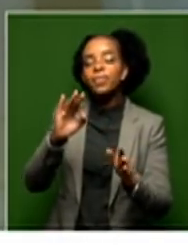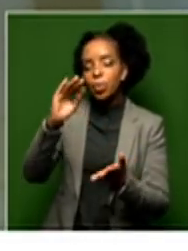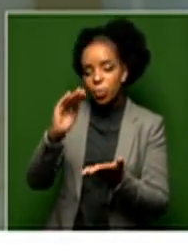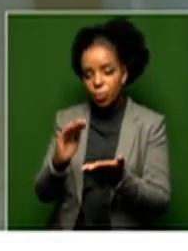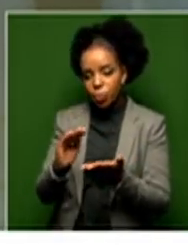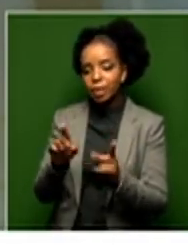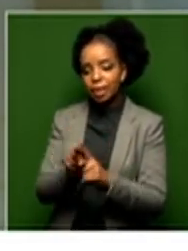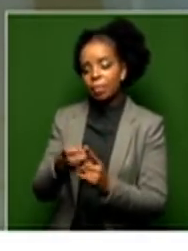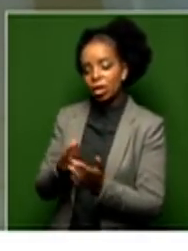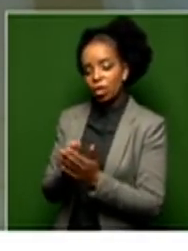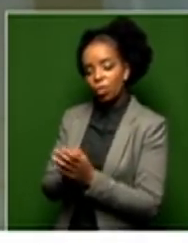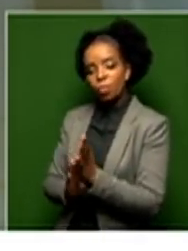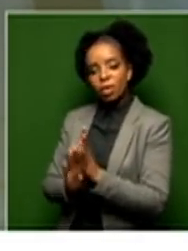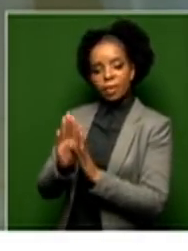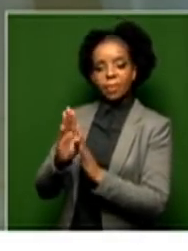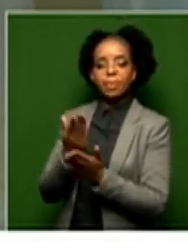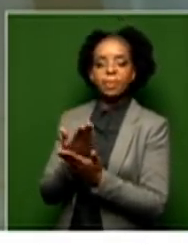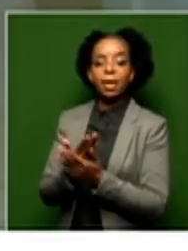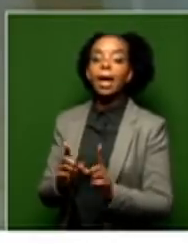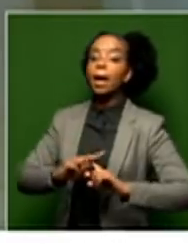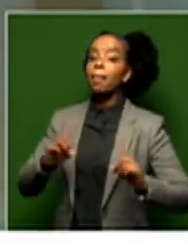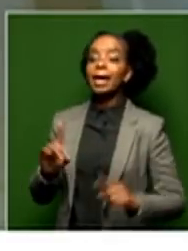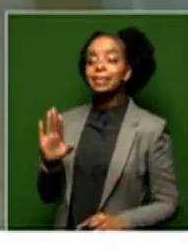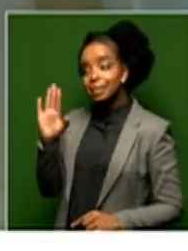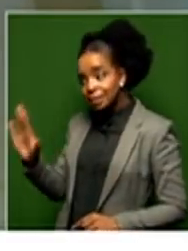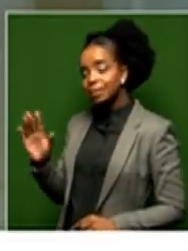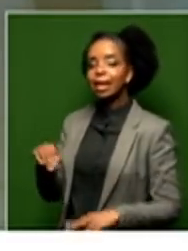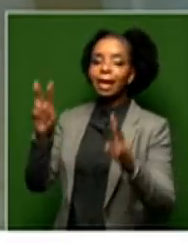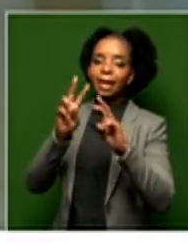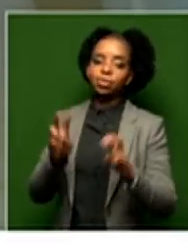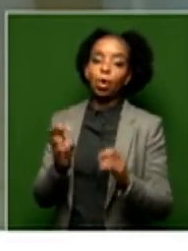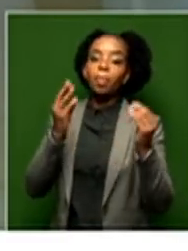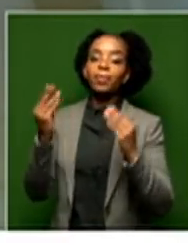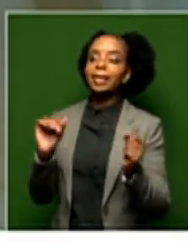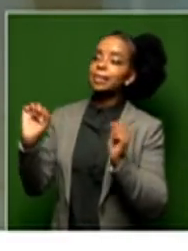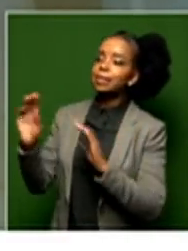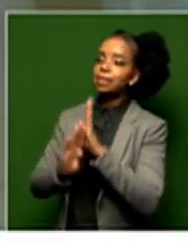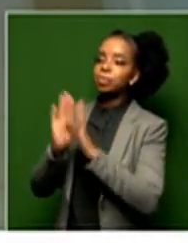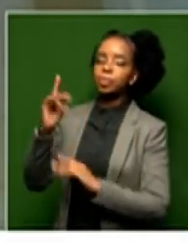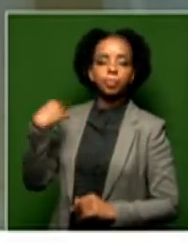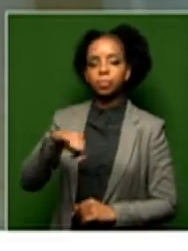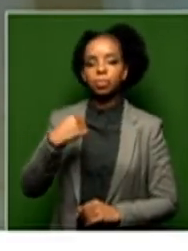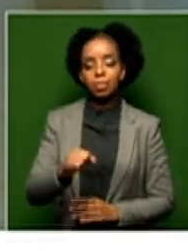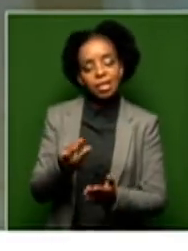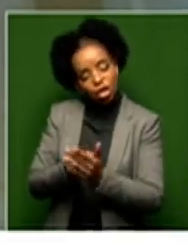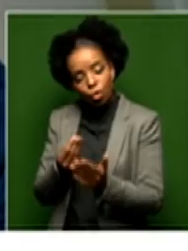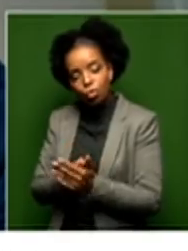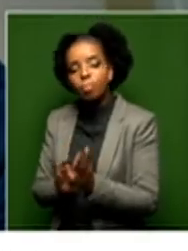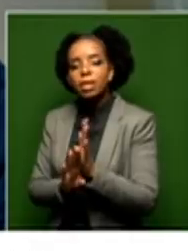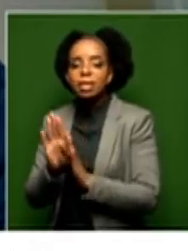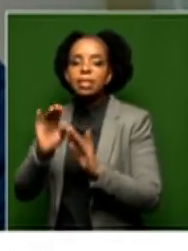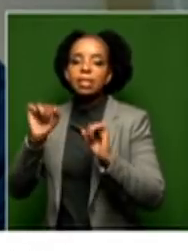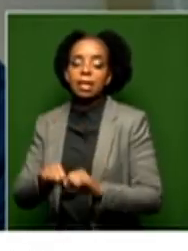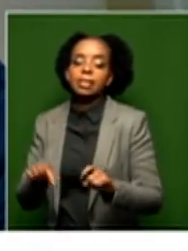But I must stress again, it doesn't help Eskom's bottom line or finances. It helps the economy and the customer. But in